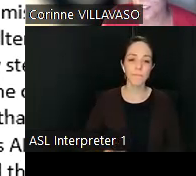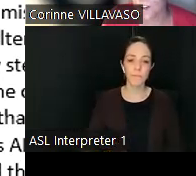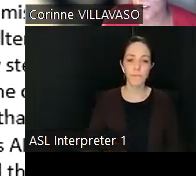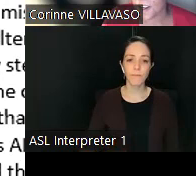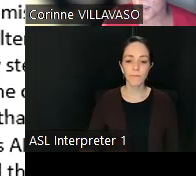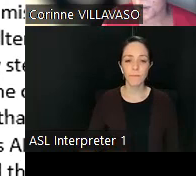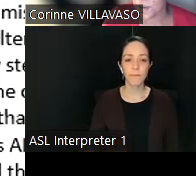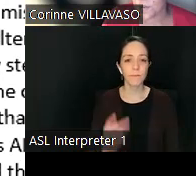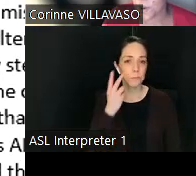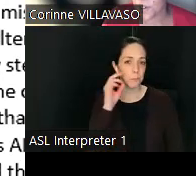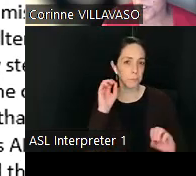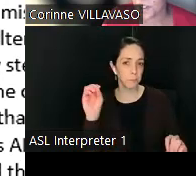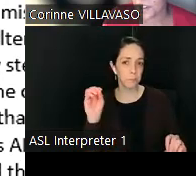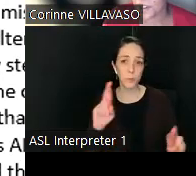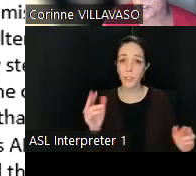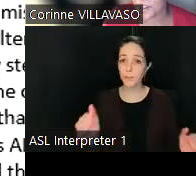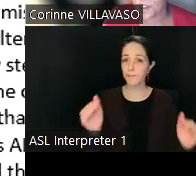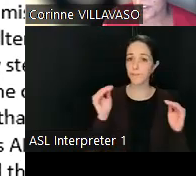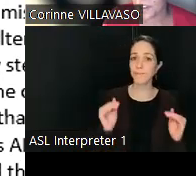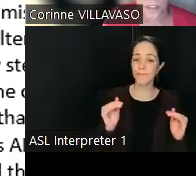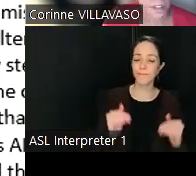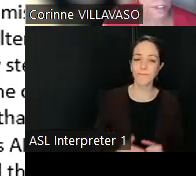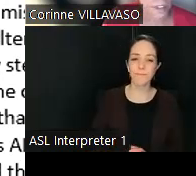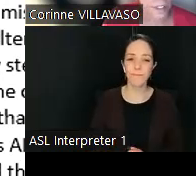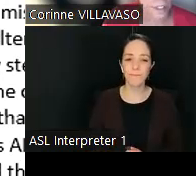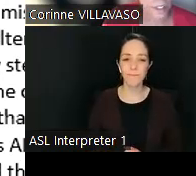Seeing that there are none, may we move forward?